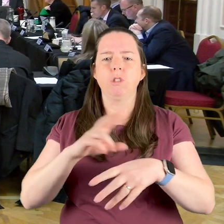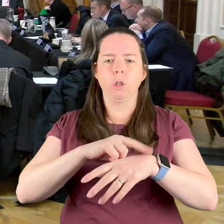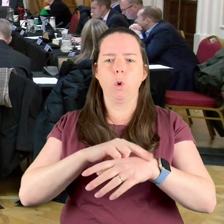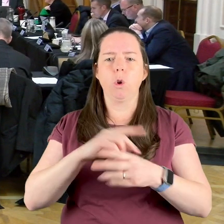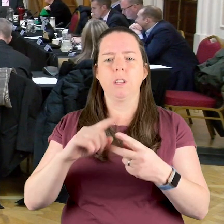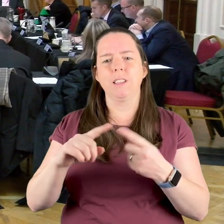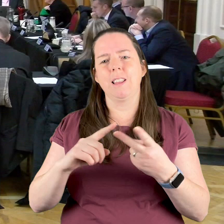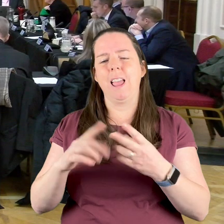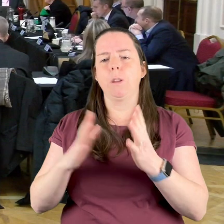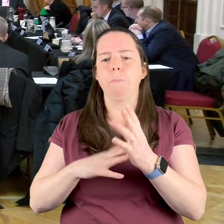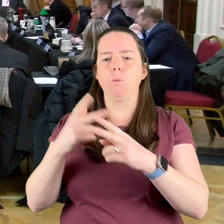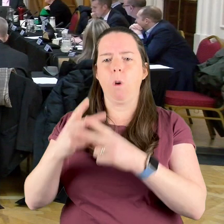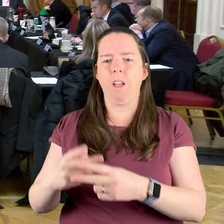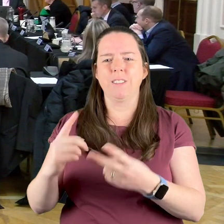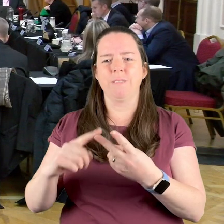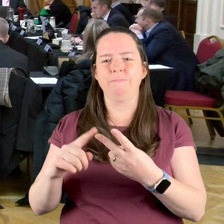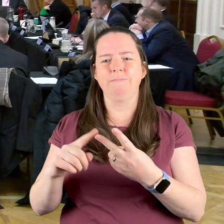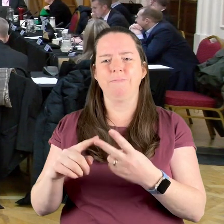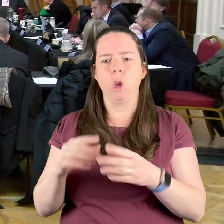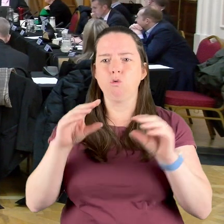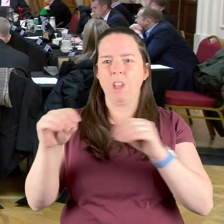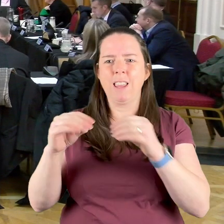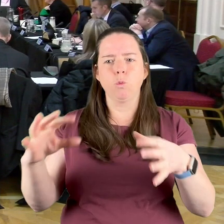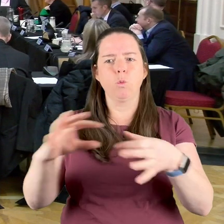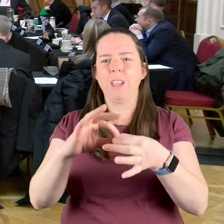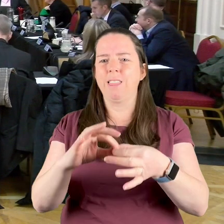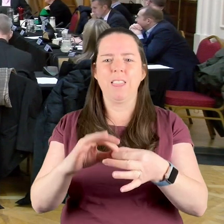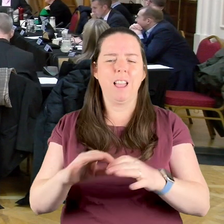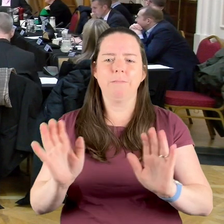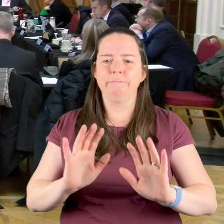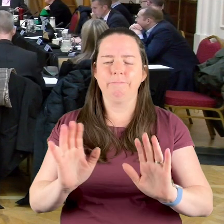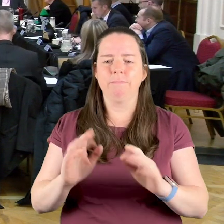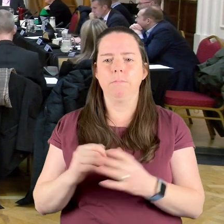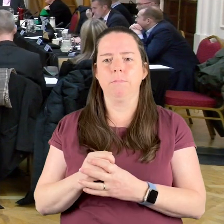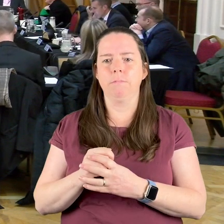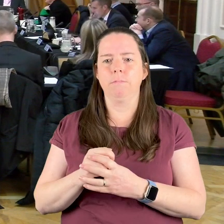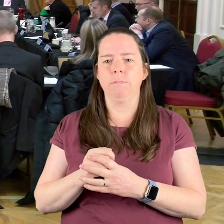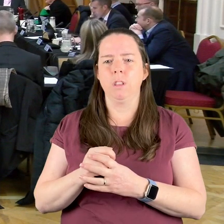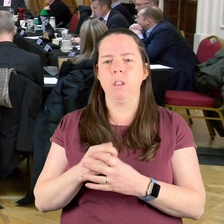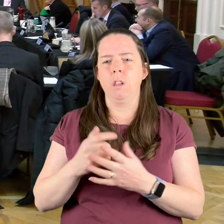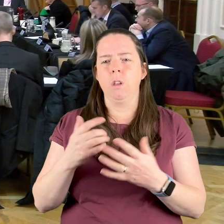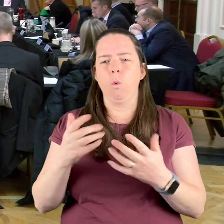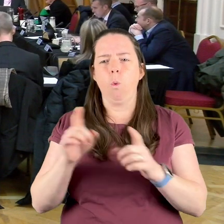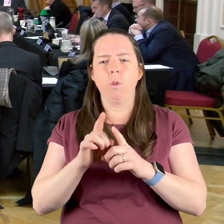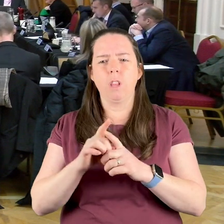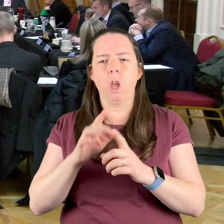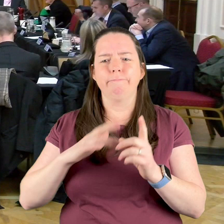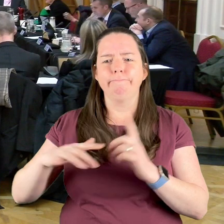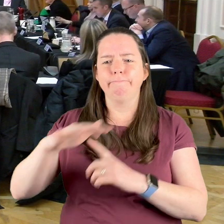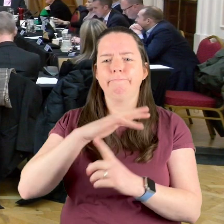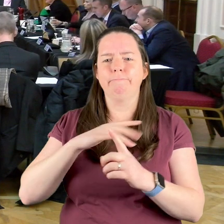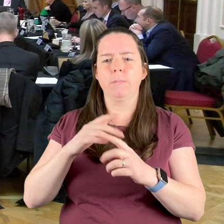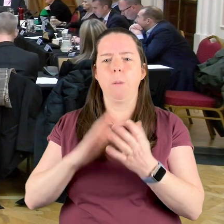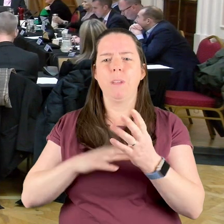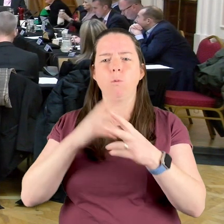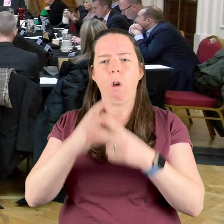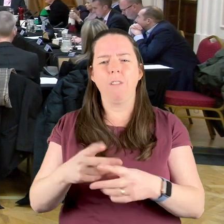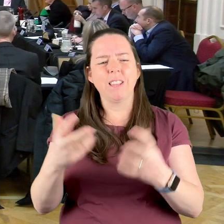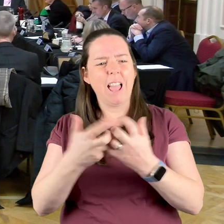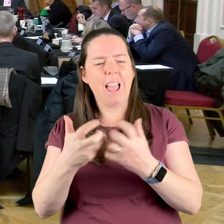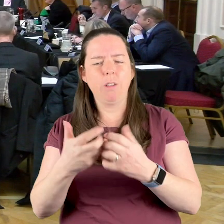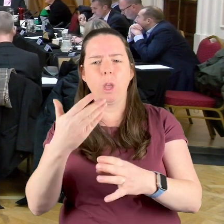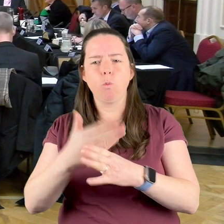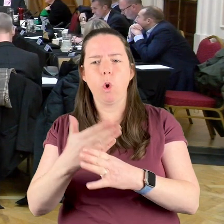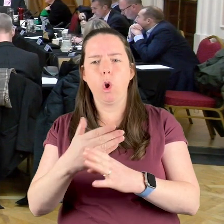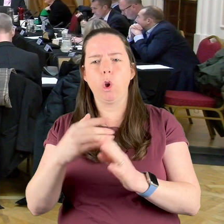and midwives? Because actually, we're not really training them together. And with the ethos of how midwives actually work, about